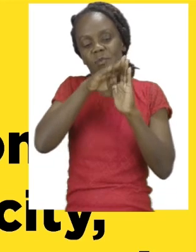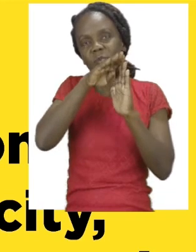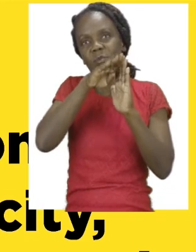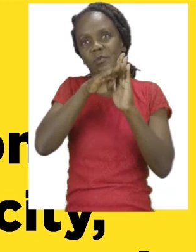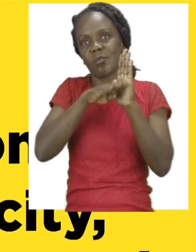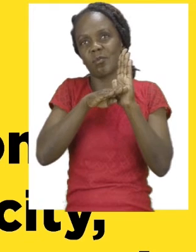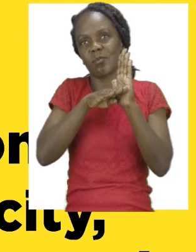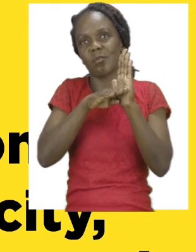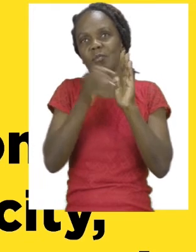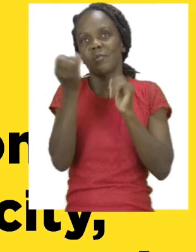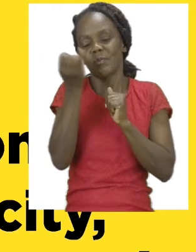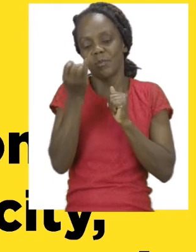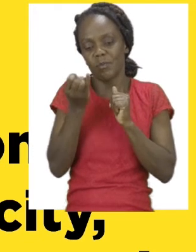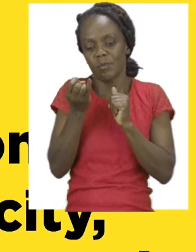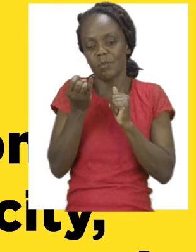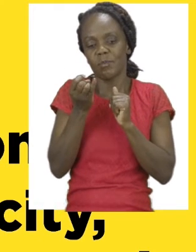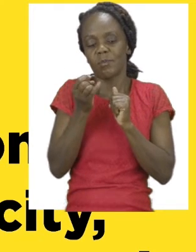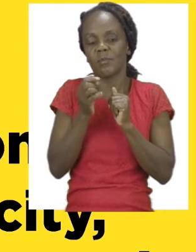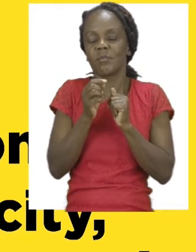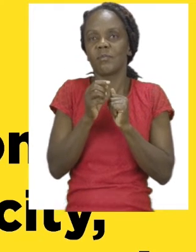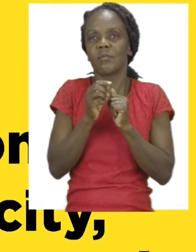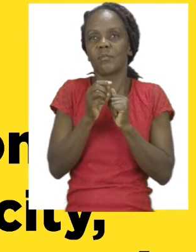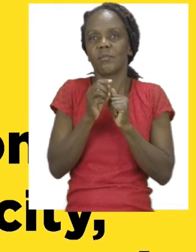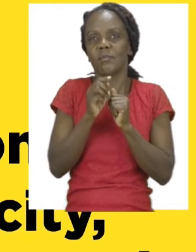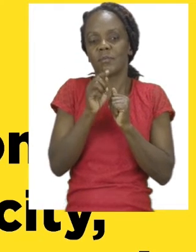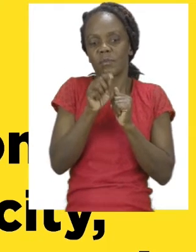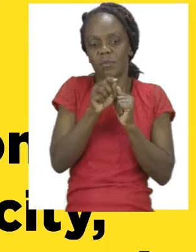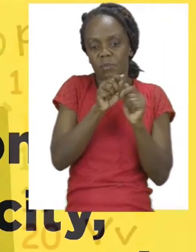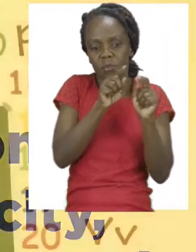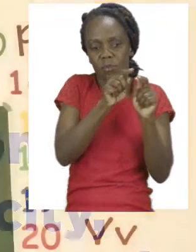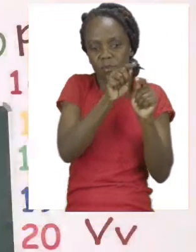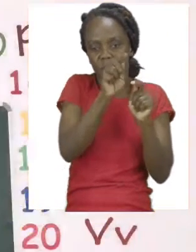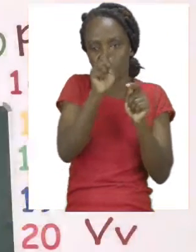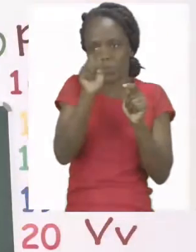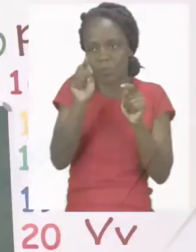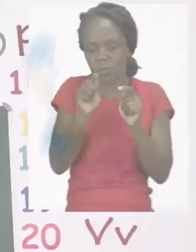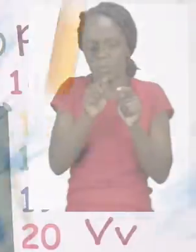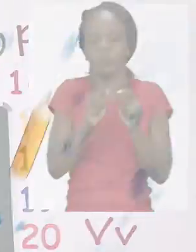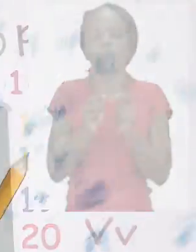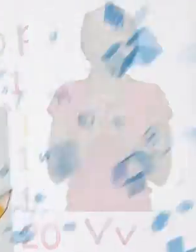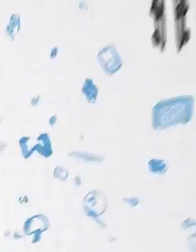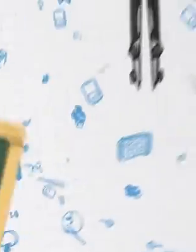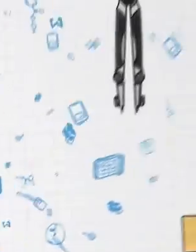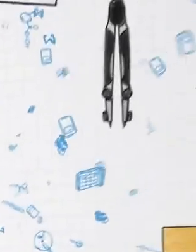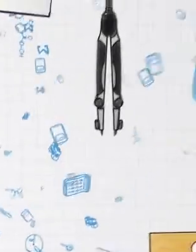capacity, drawing, and patterns.